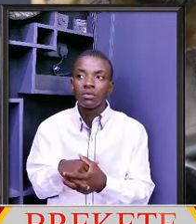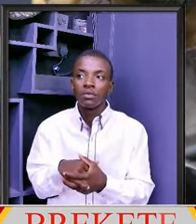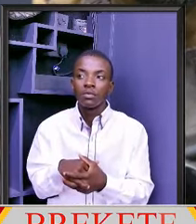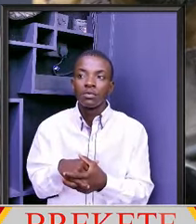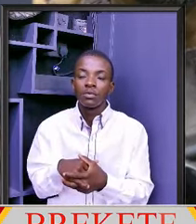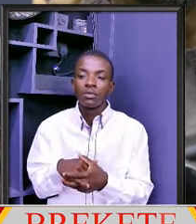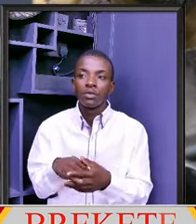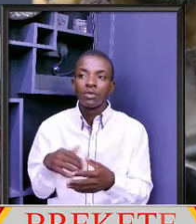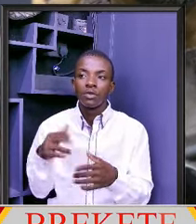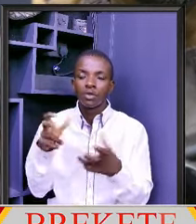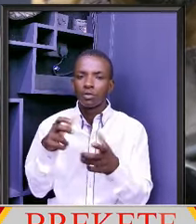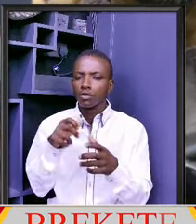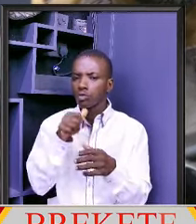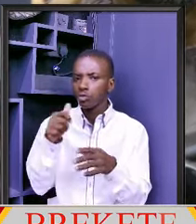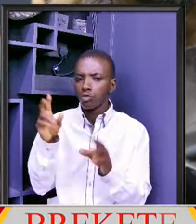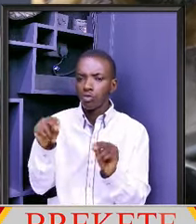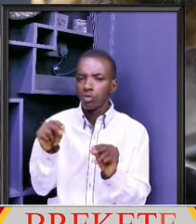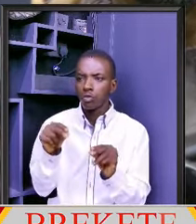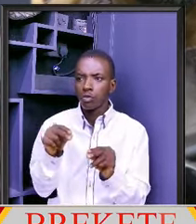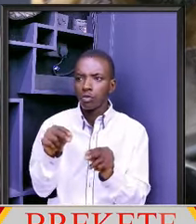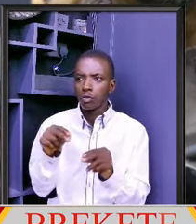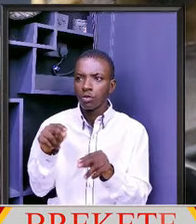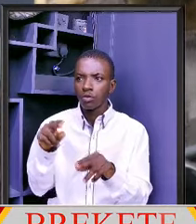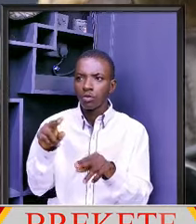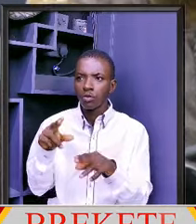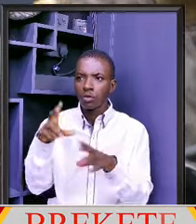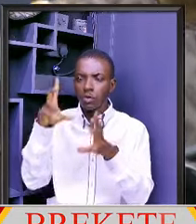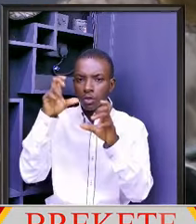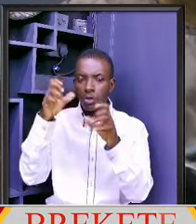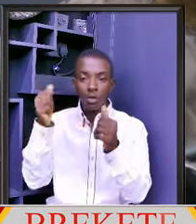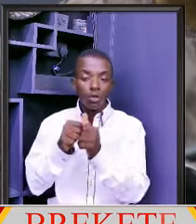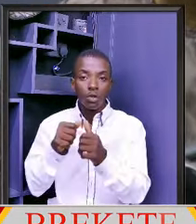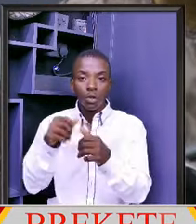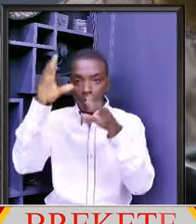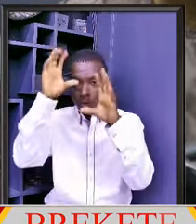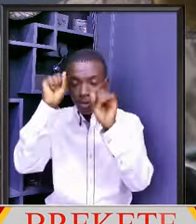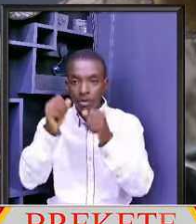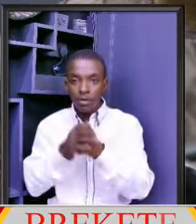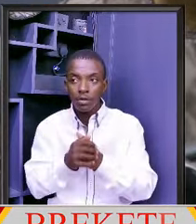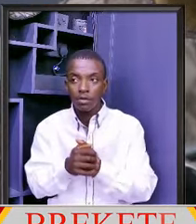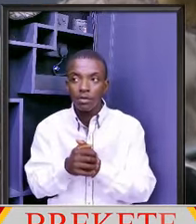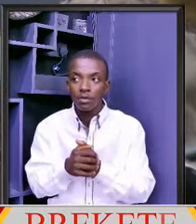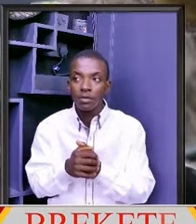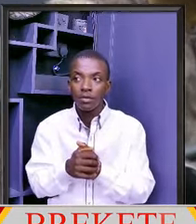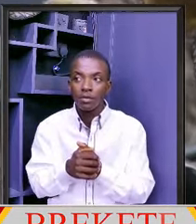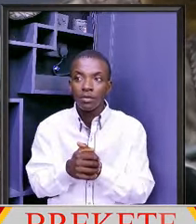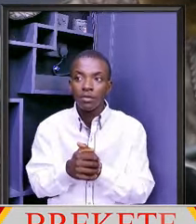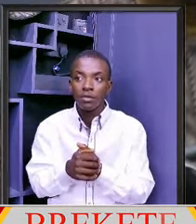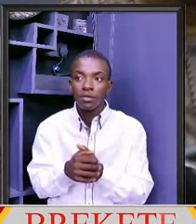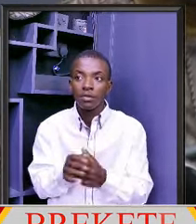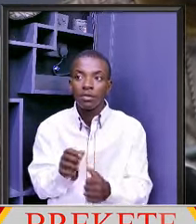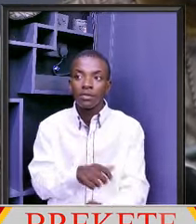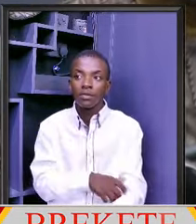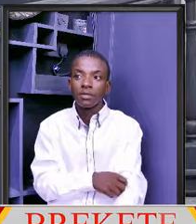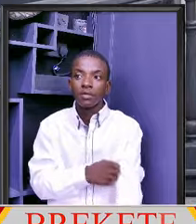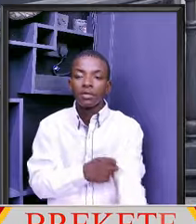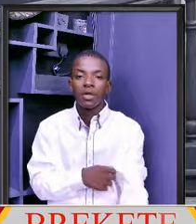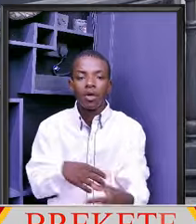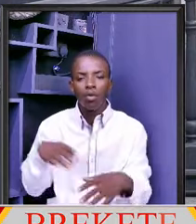grow picture again. He said, no, this man cannot snap with the president. Who be this Musa?